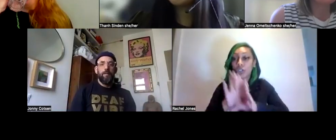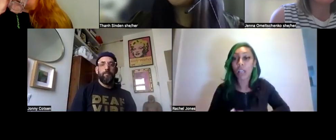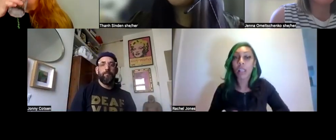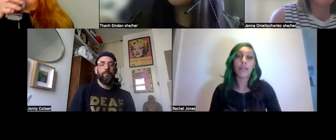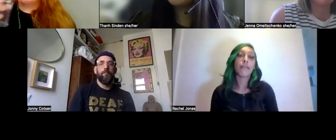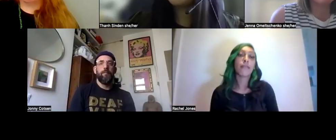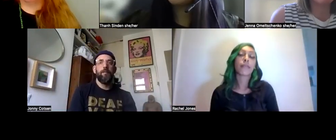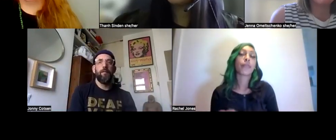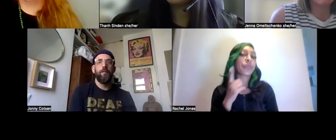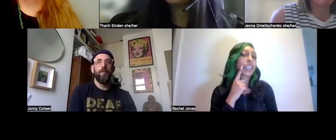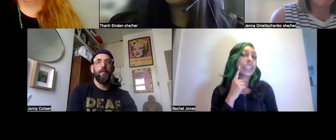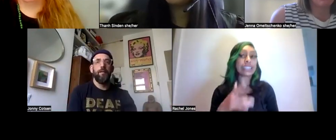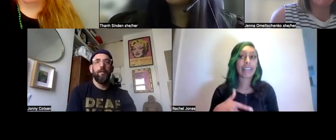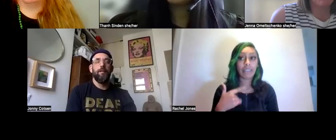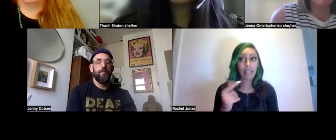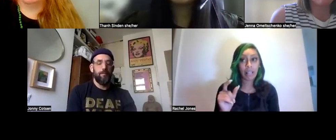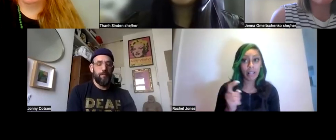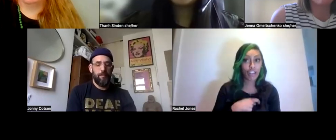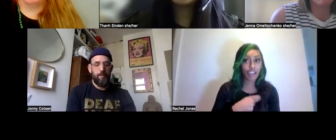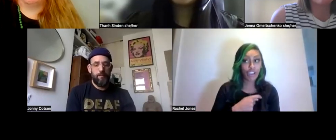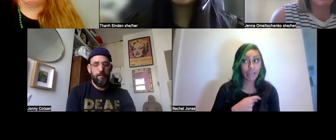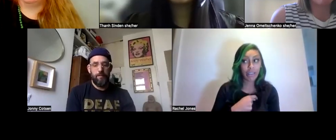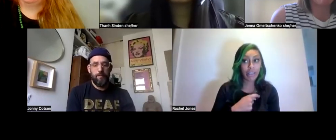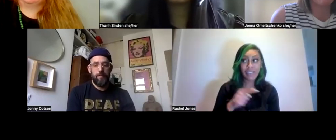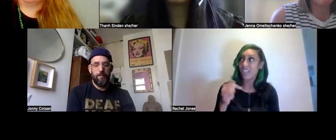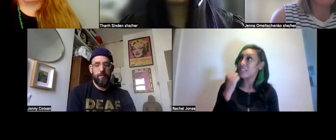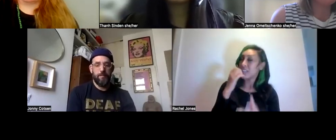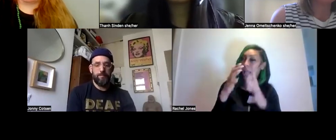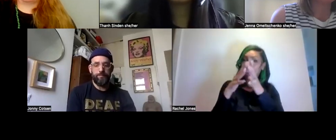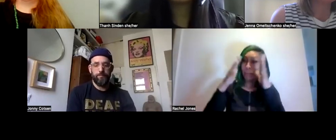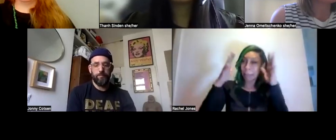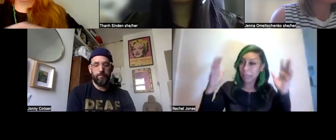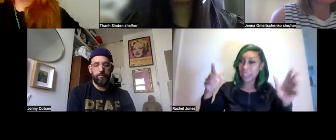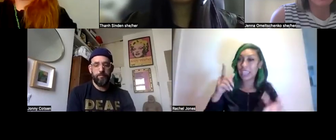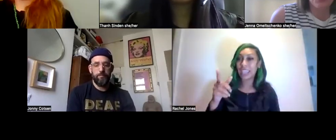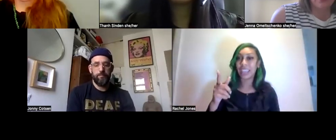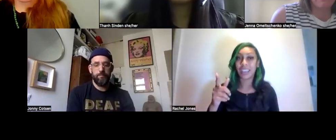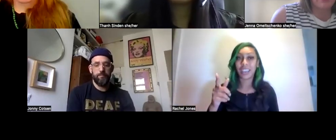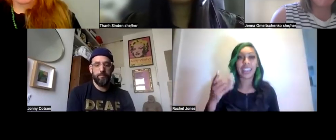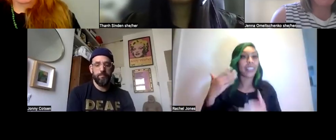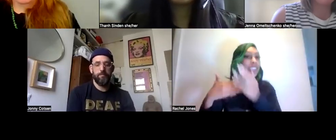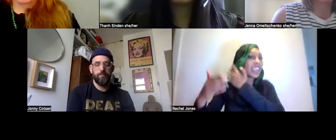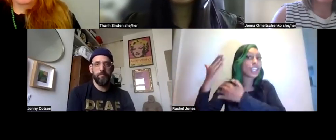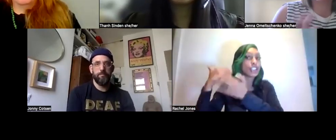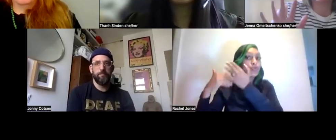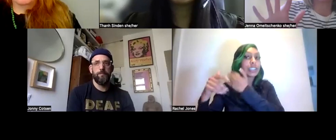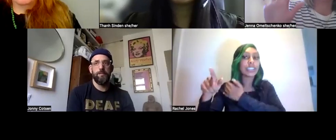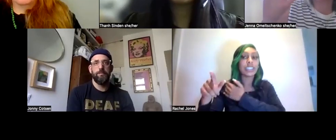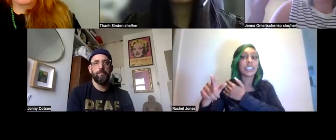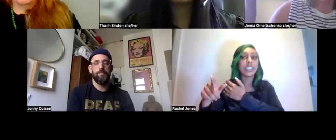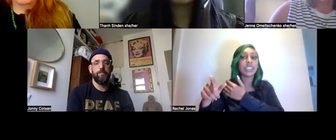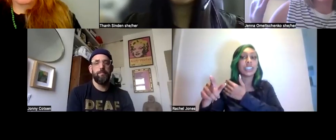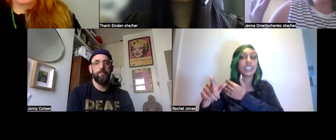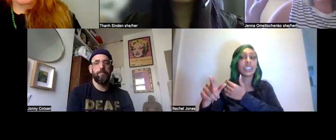it's easy to feel very intimidated by that, the size and by the history of it, and by literally